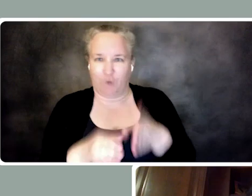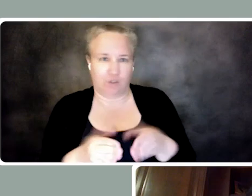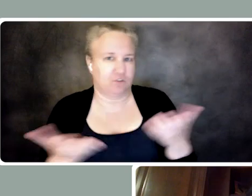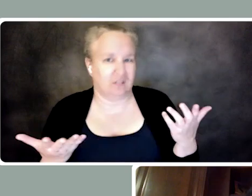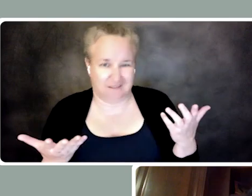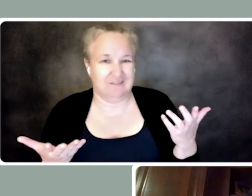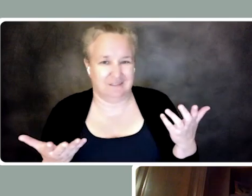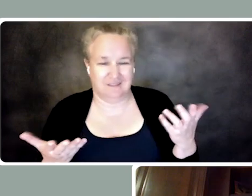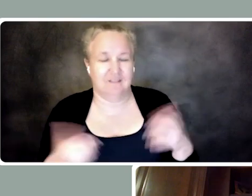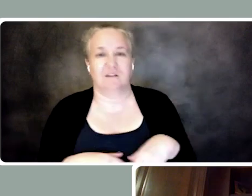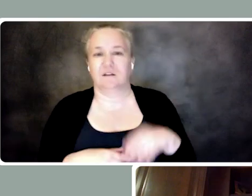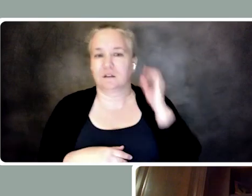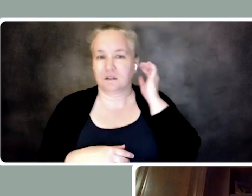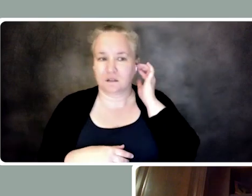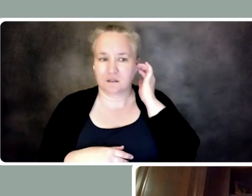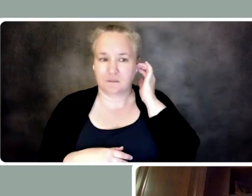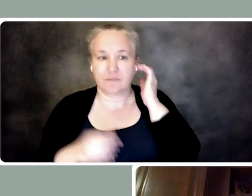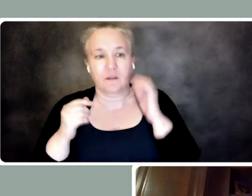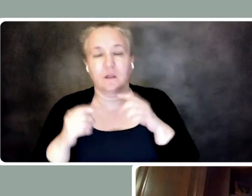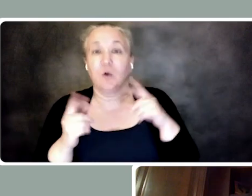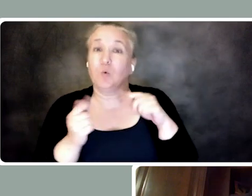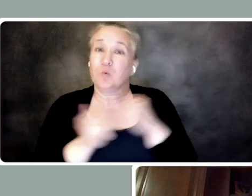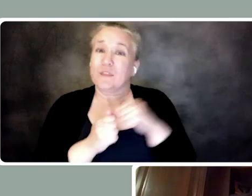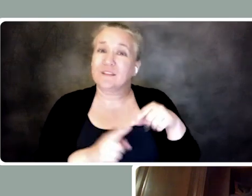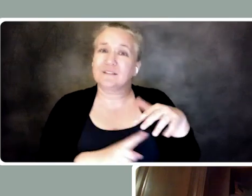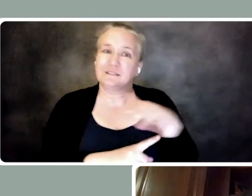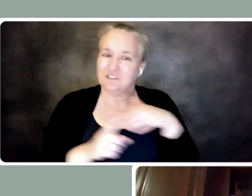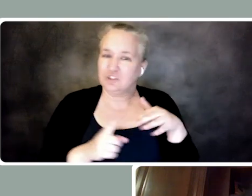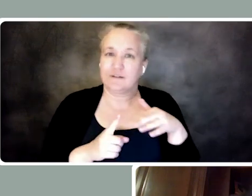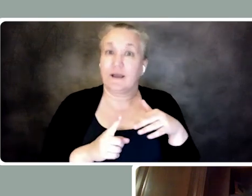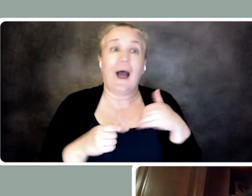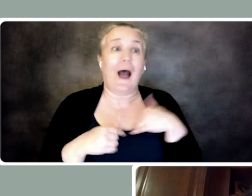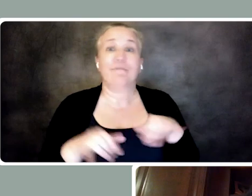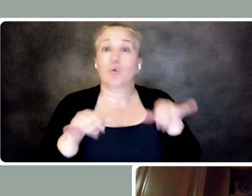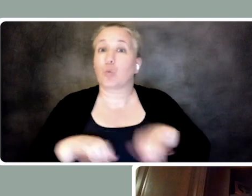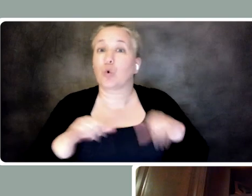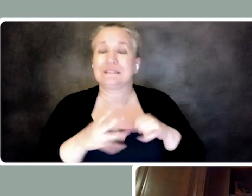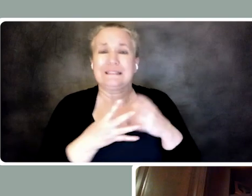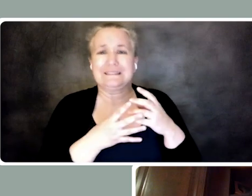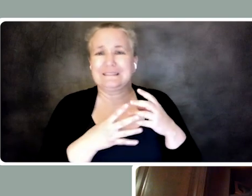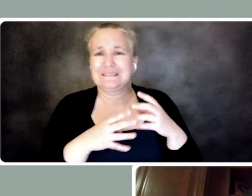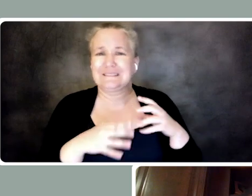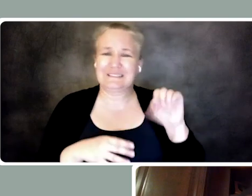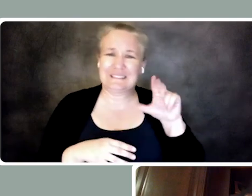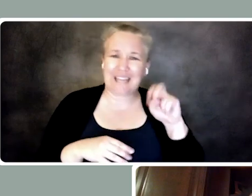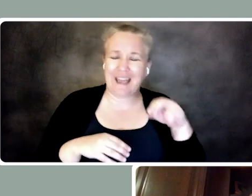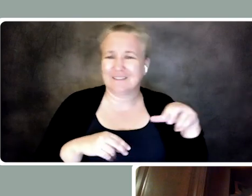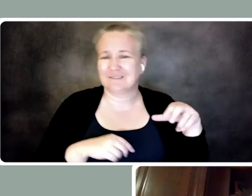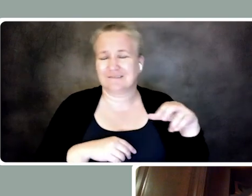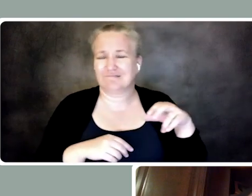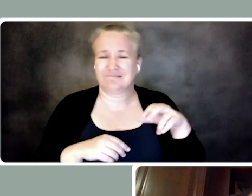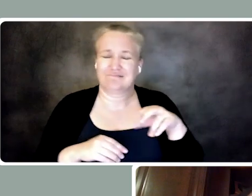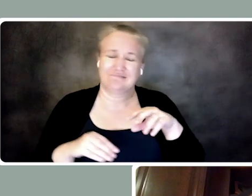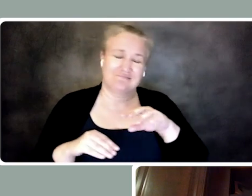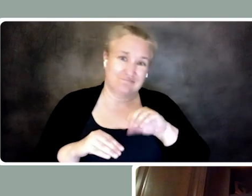is in this kind of breast cancer setting, there's no role for routine scans. Multiple studies have shown that does not change survival. So